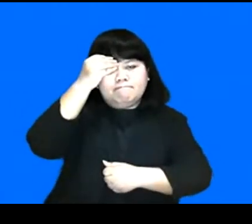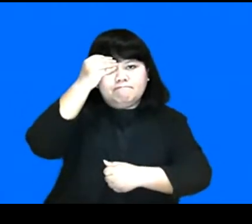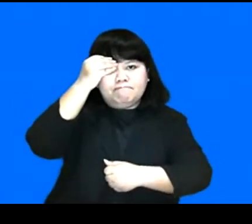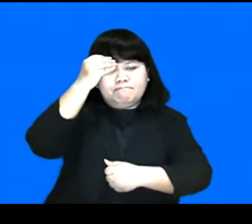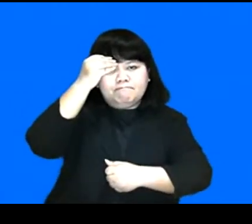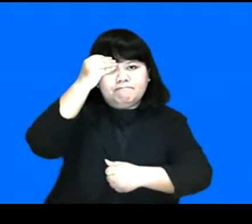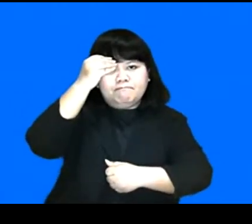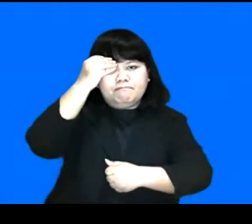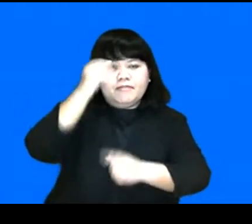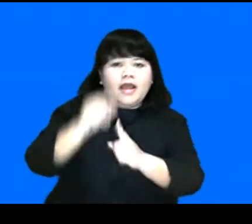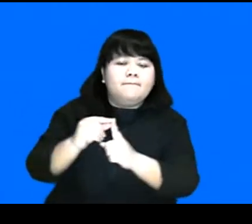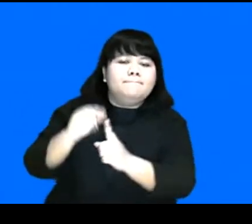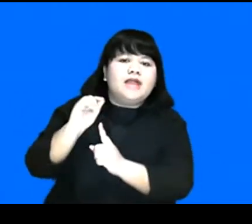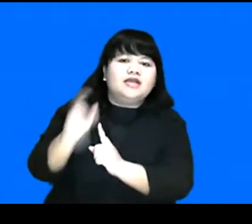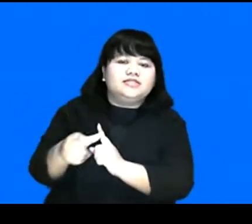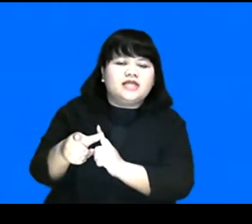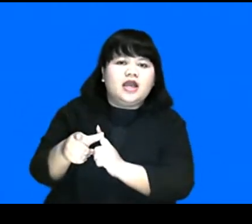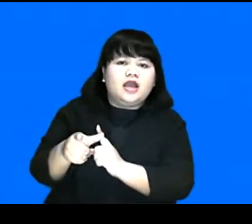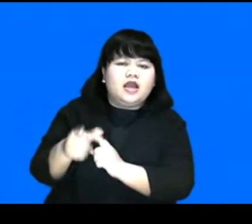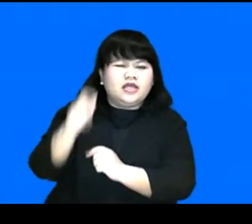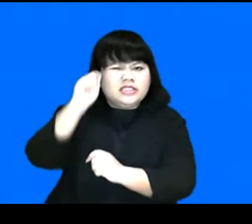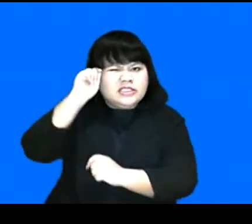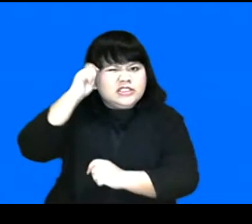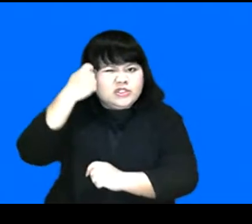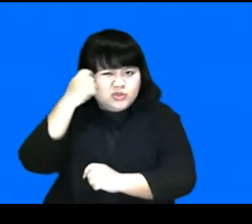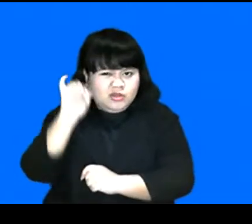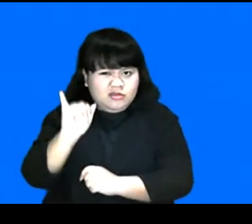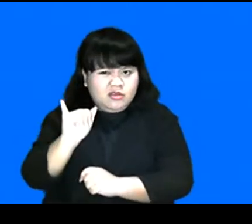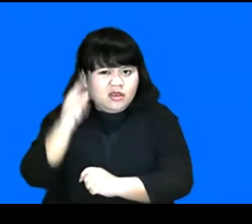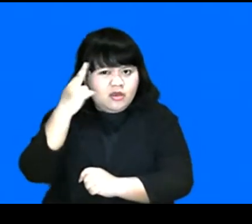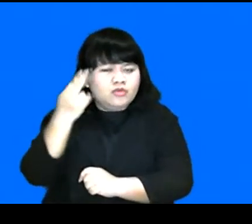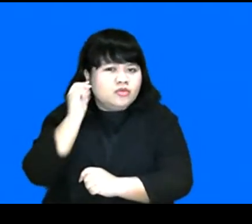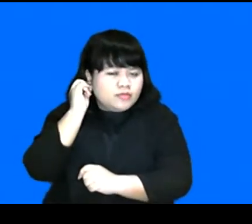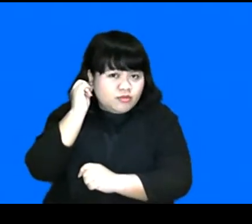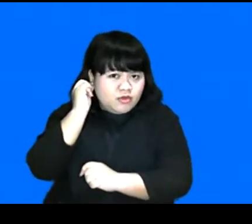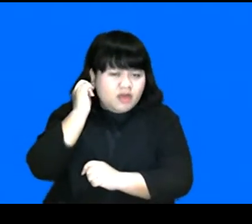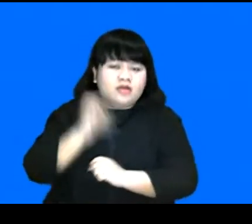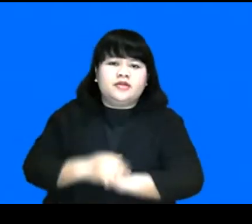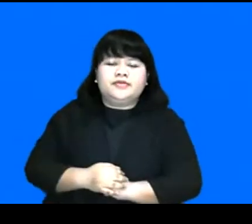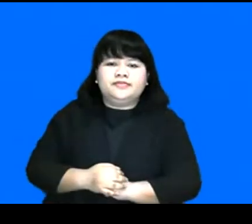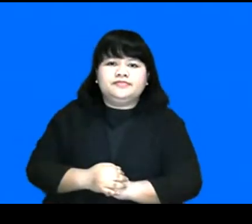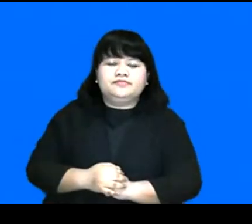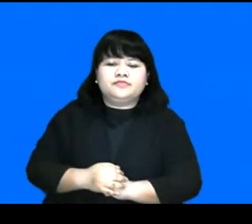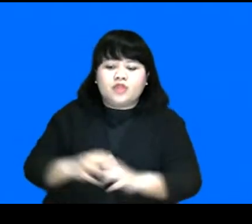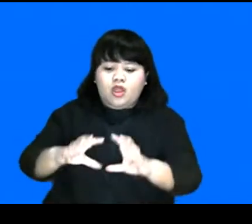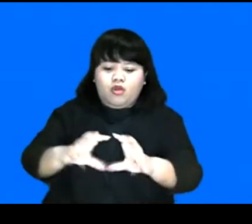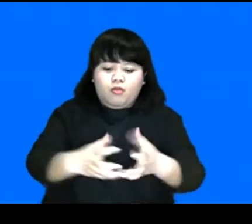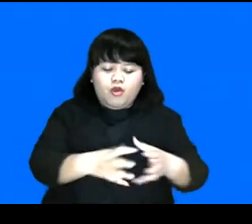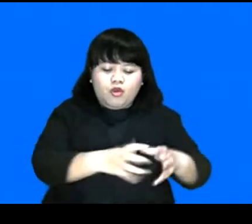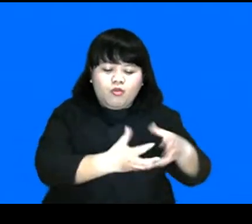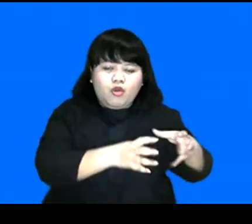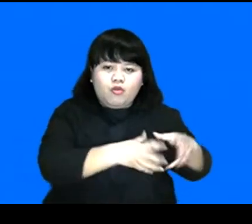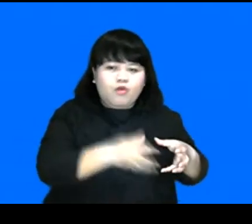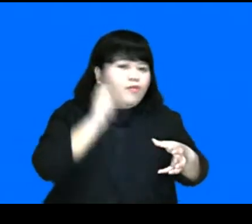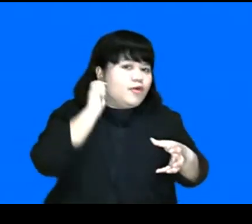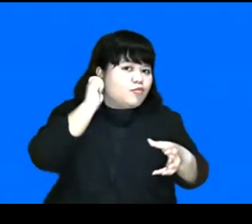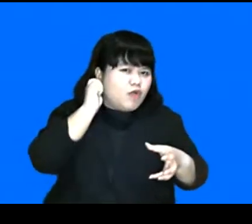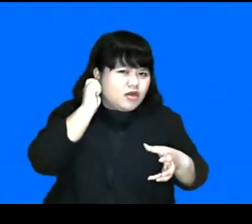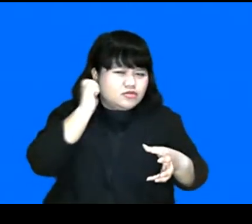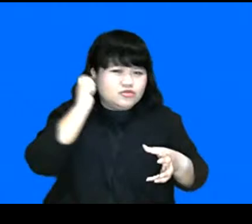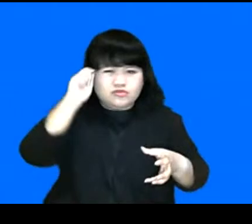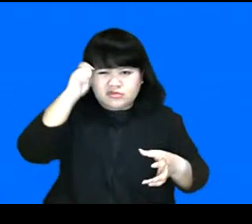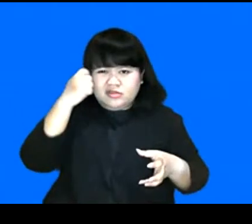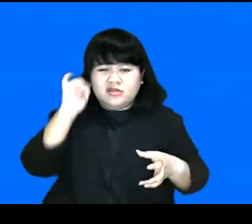women. Therefore, even within women's groups, within CSO networks, nobody wants to talk